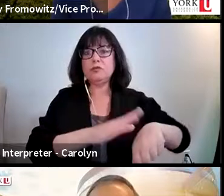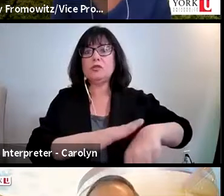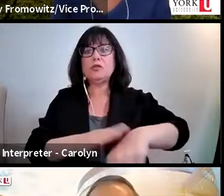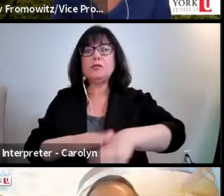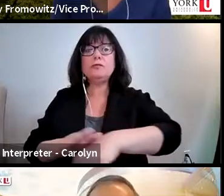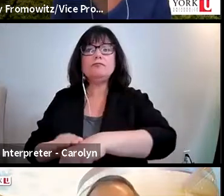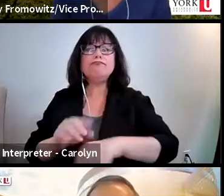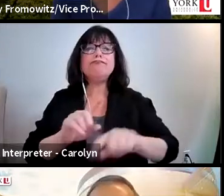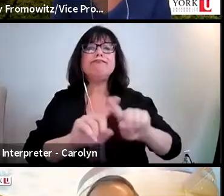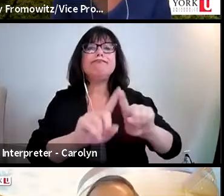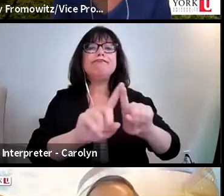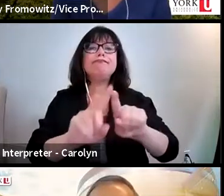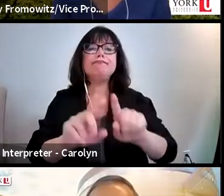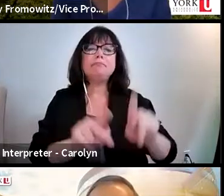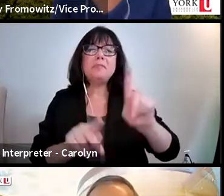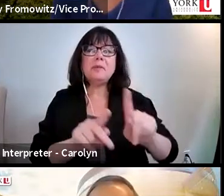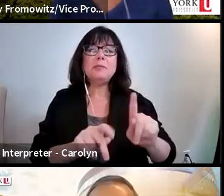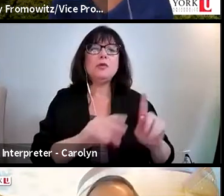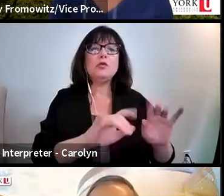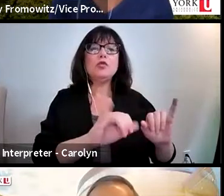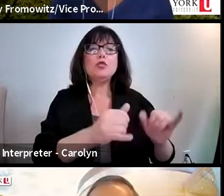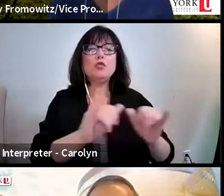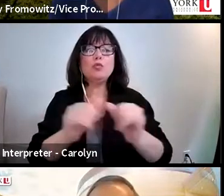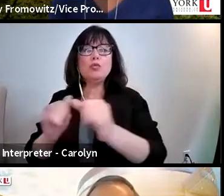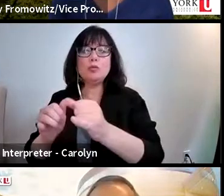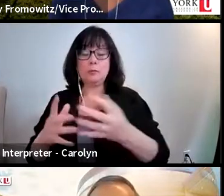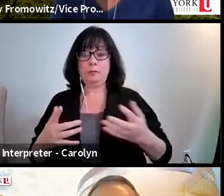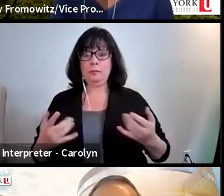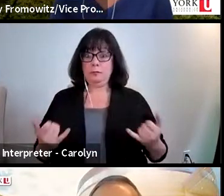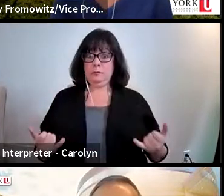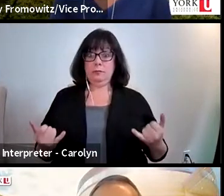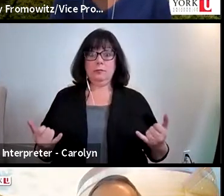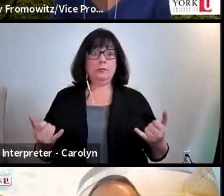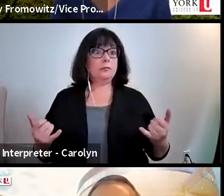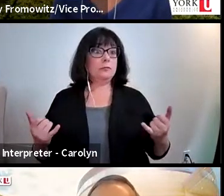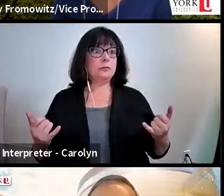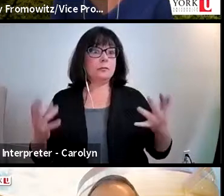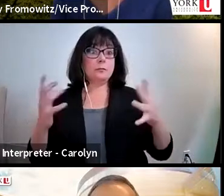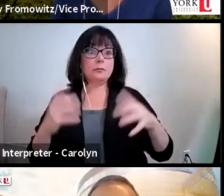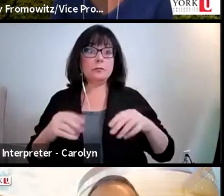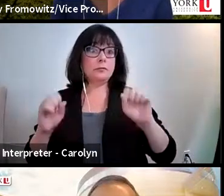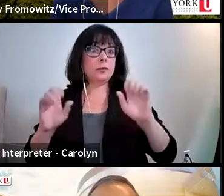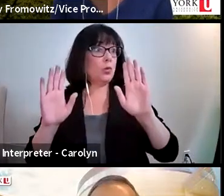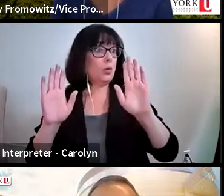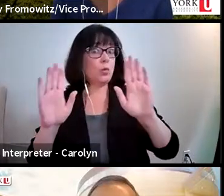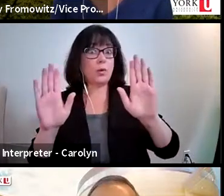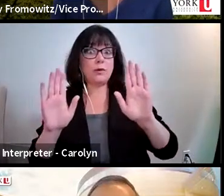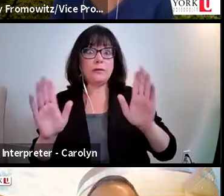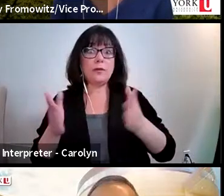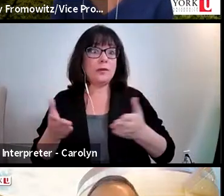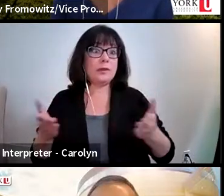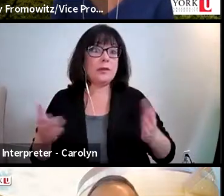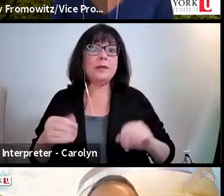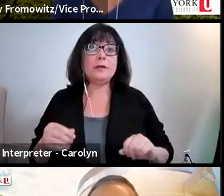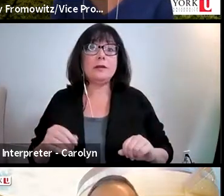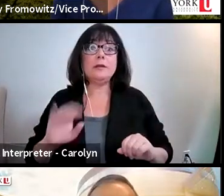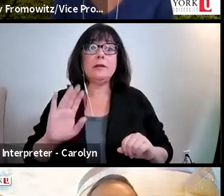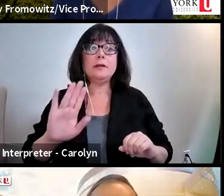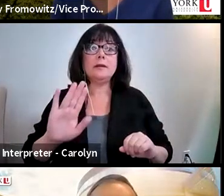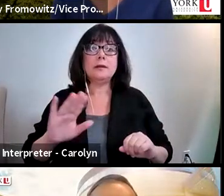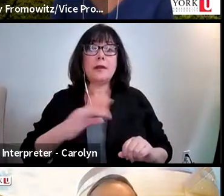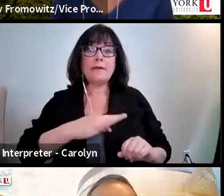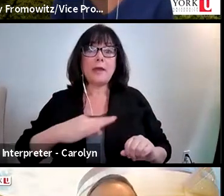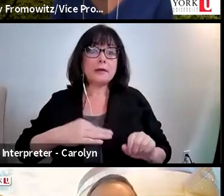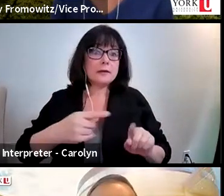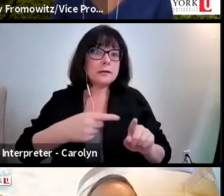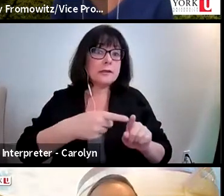great things happening right now on campus. People have got some champions in their faculty, and they're holding